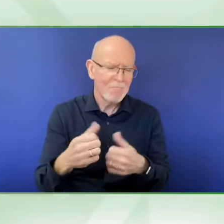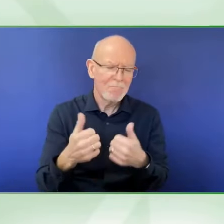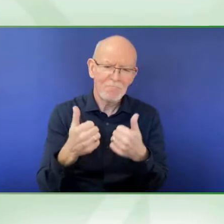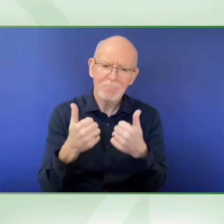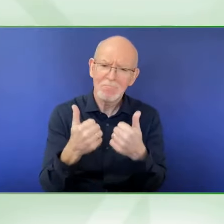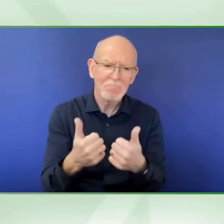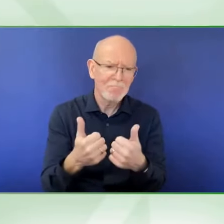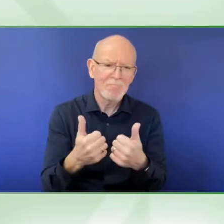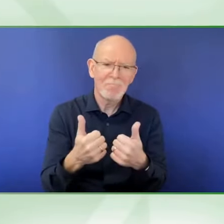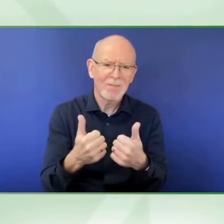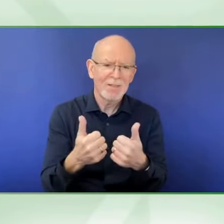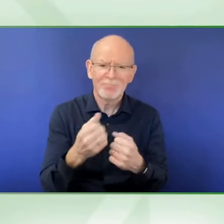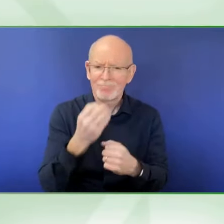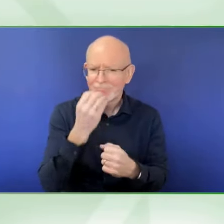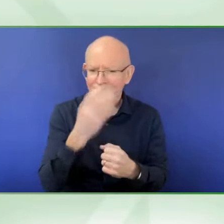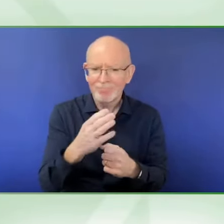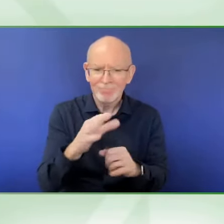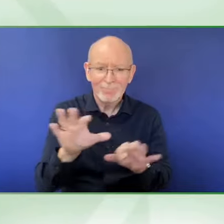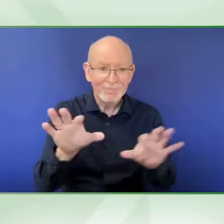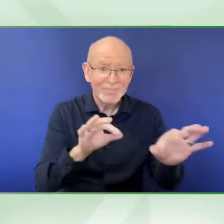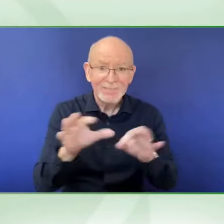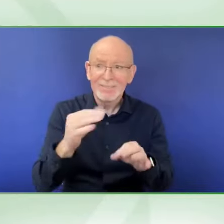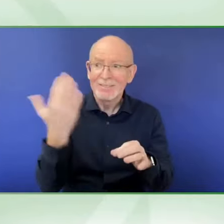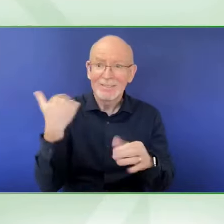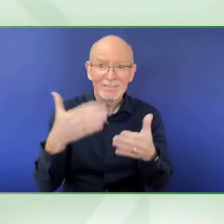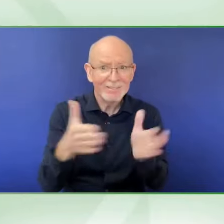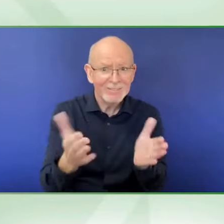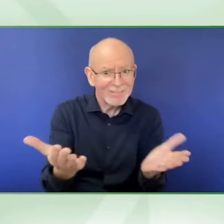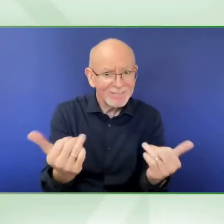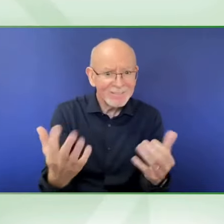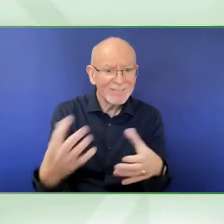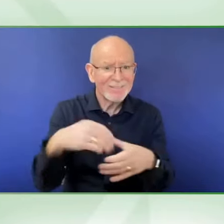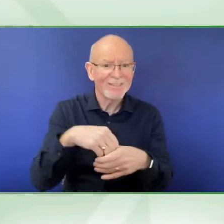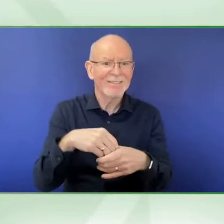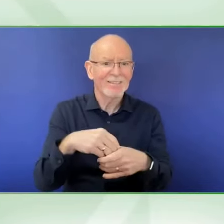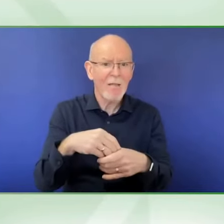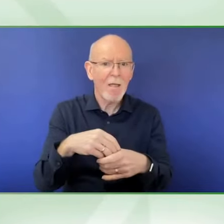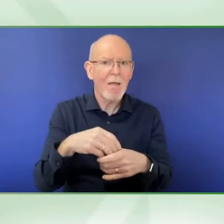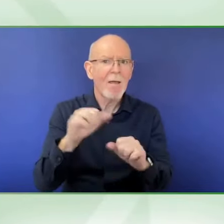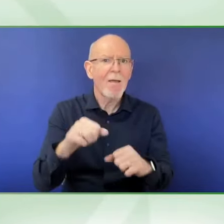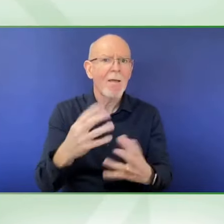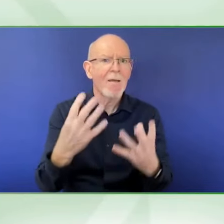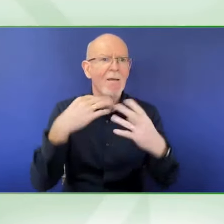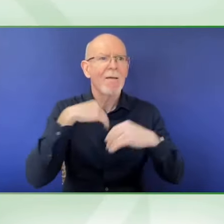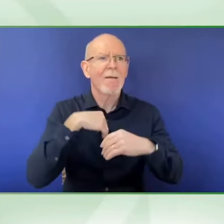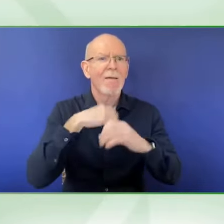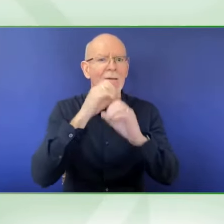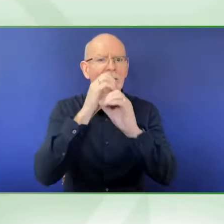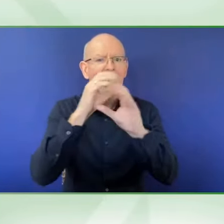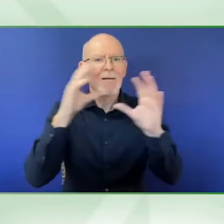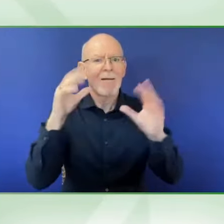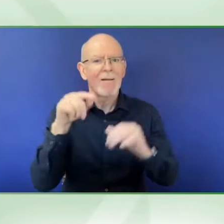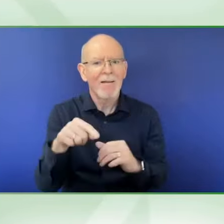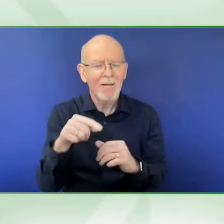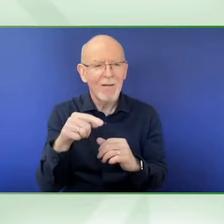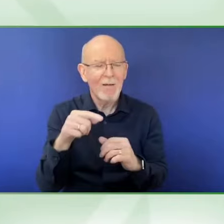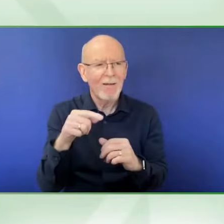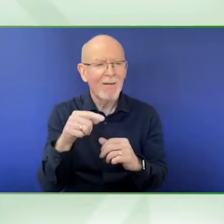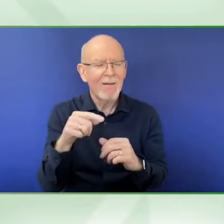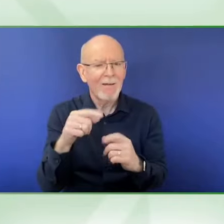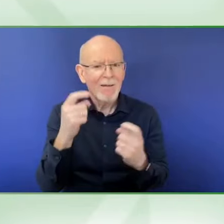which is a bit more difficult because in Chile, at least, we don't have too many people. Maybe there is someone that I don't